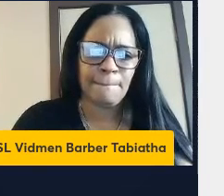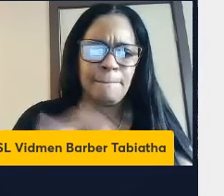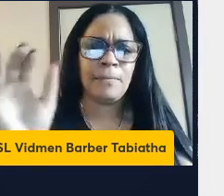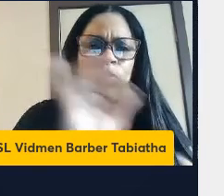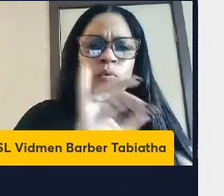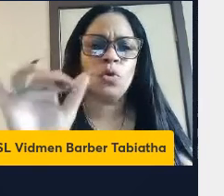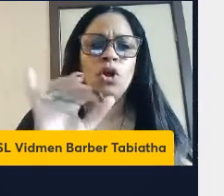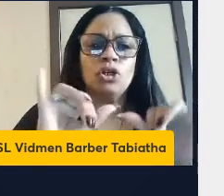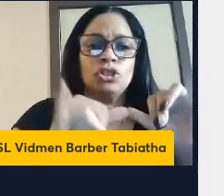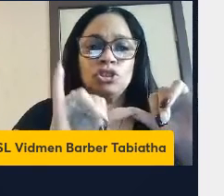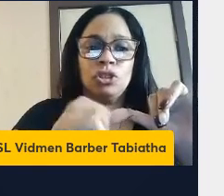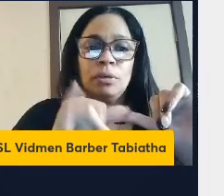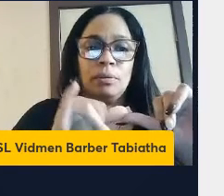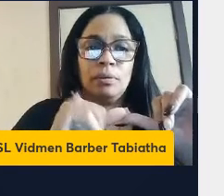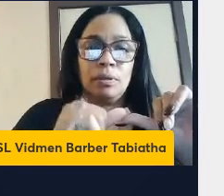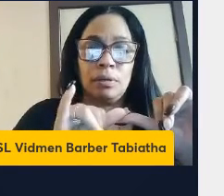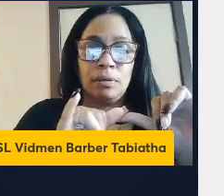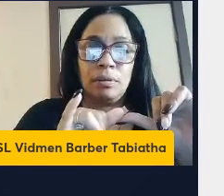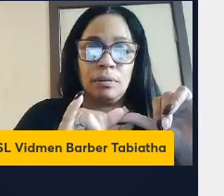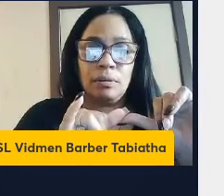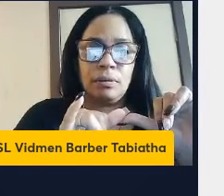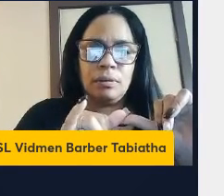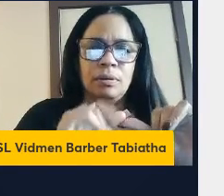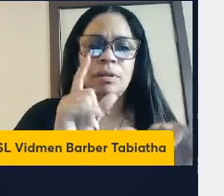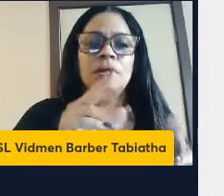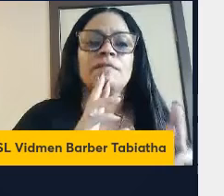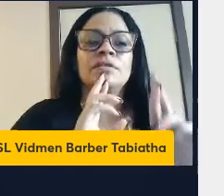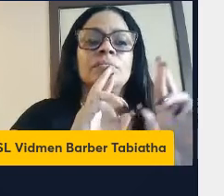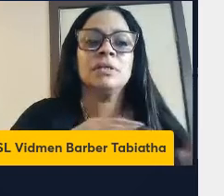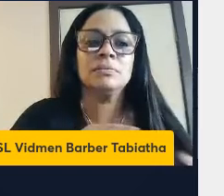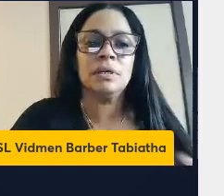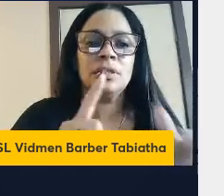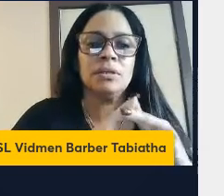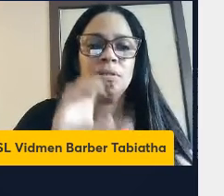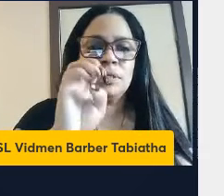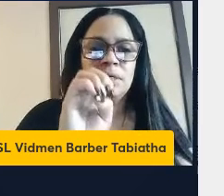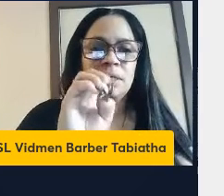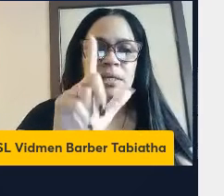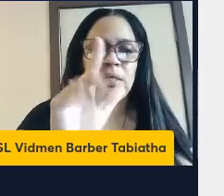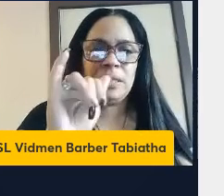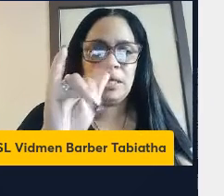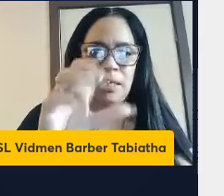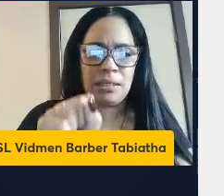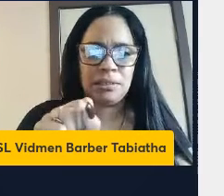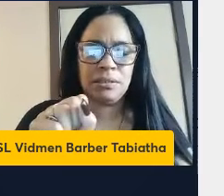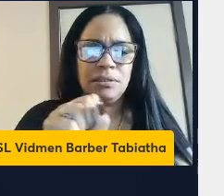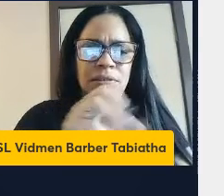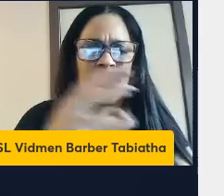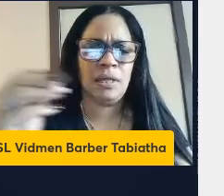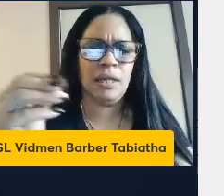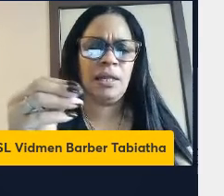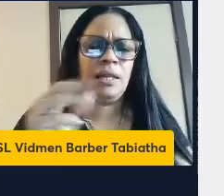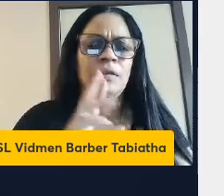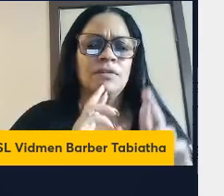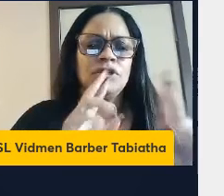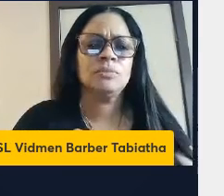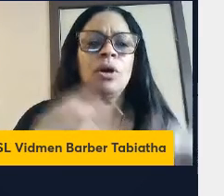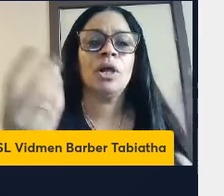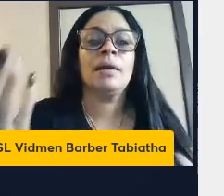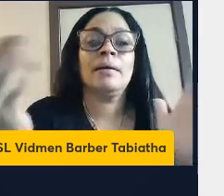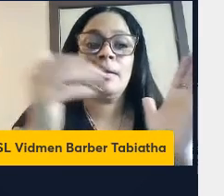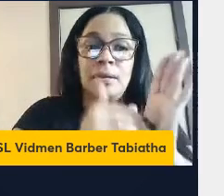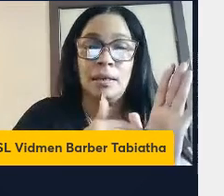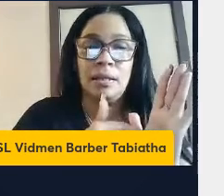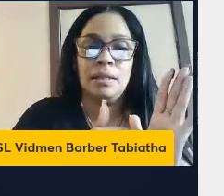We also measure antibody response using ELISA, and we measure the binding antibody response, and the result, again,